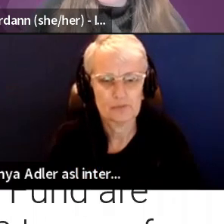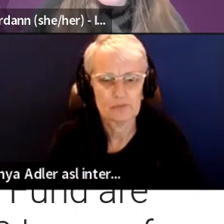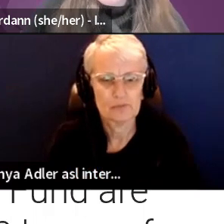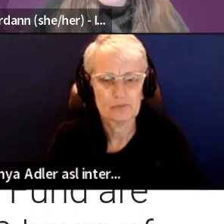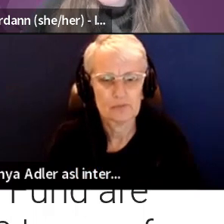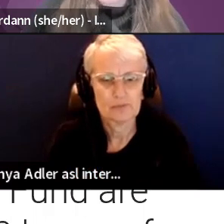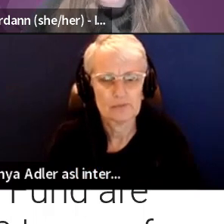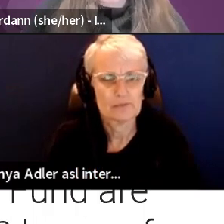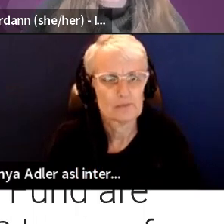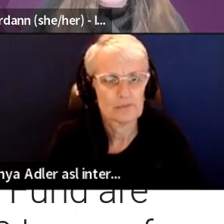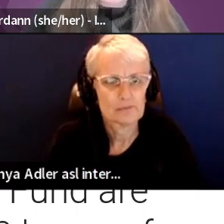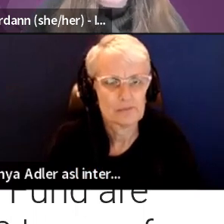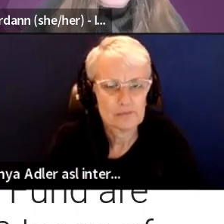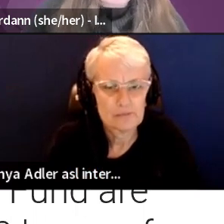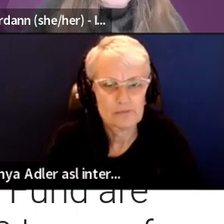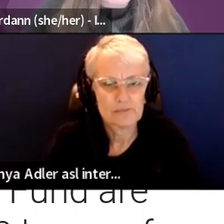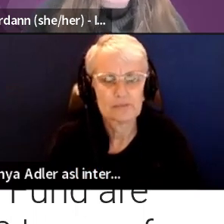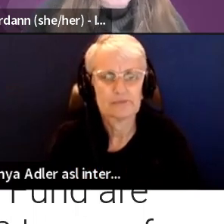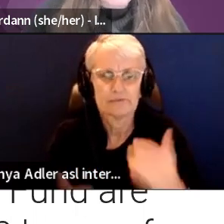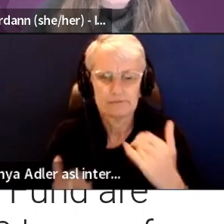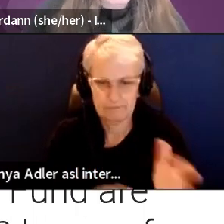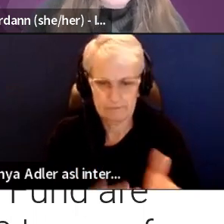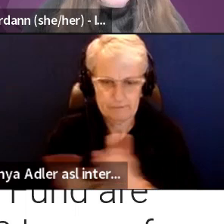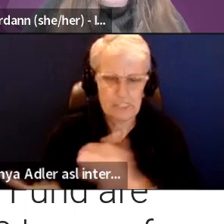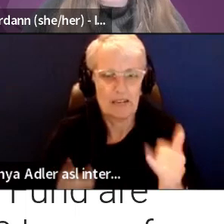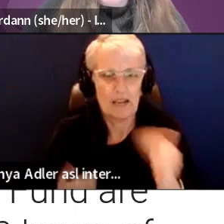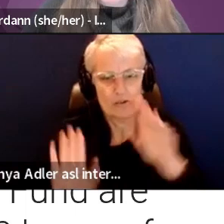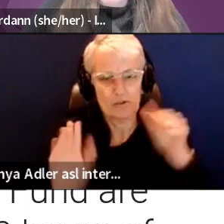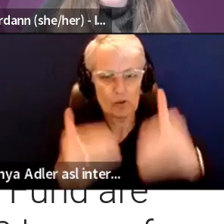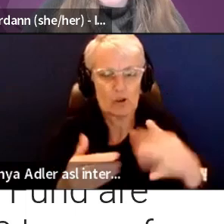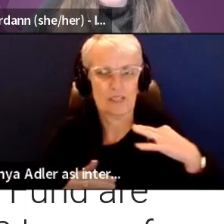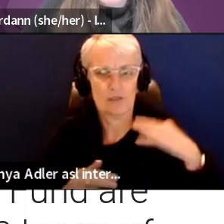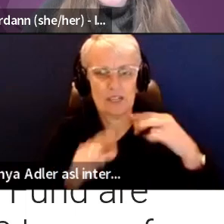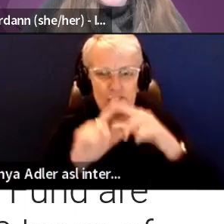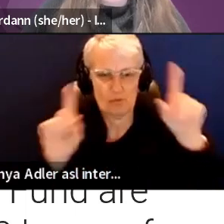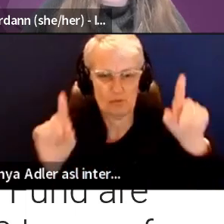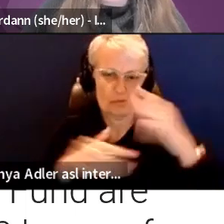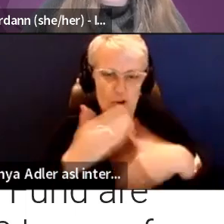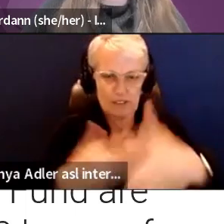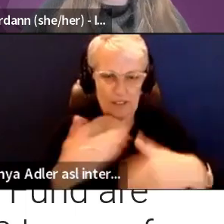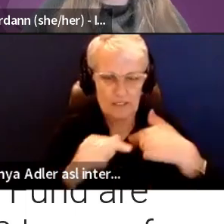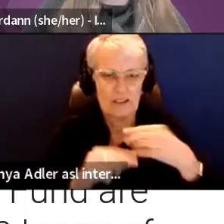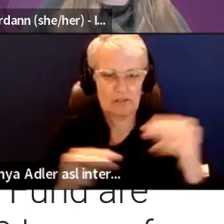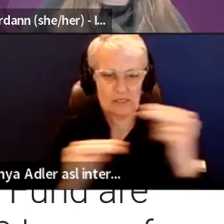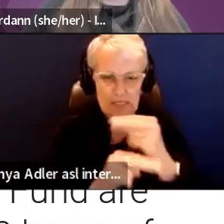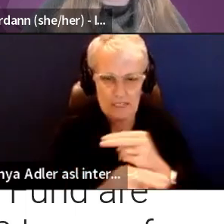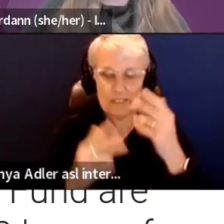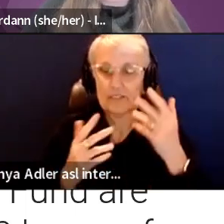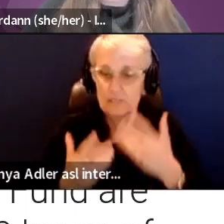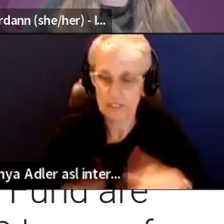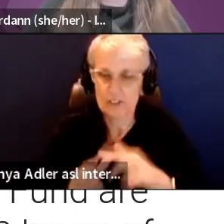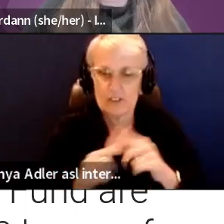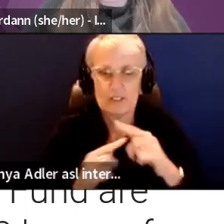So now I'm going to take you through the application process. We have a couple slides there, and then we'll open it up for Q&A